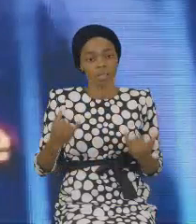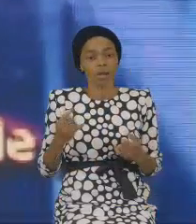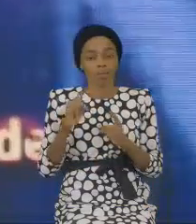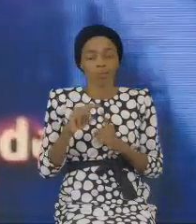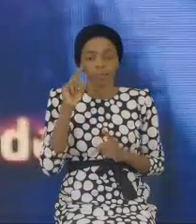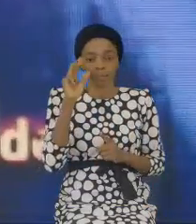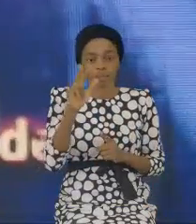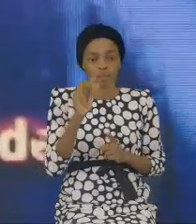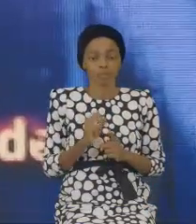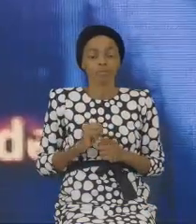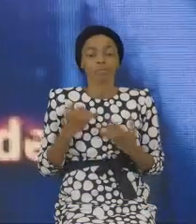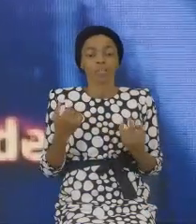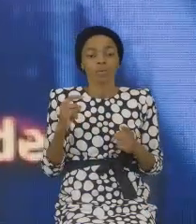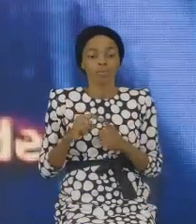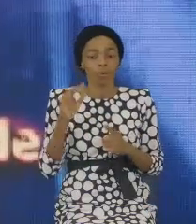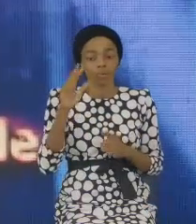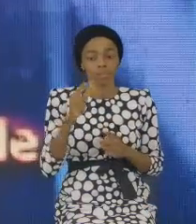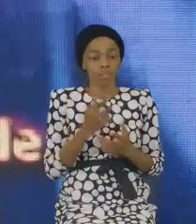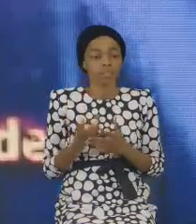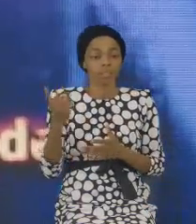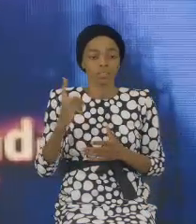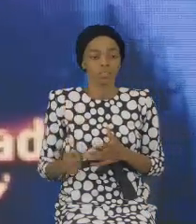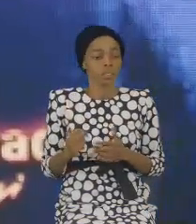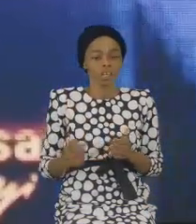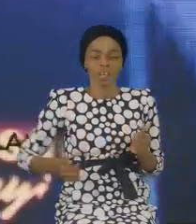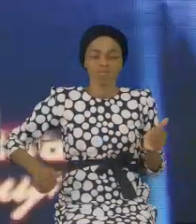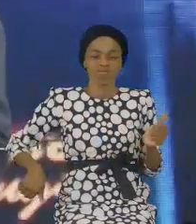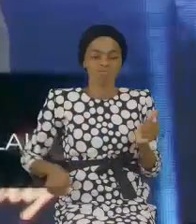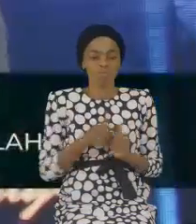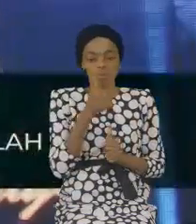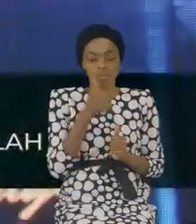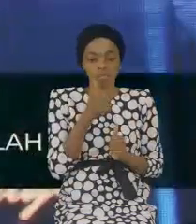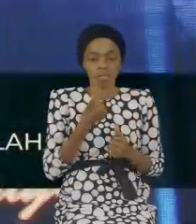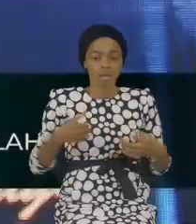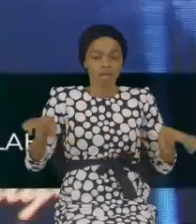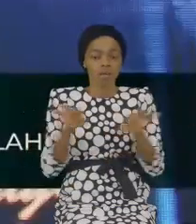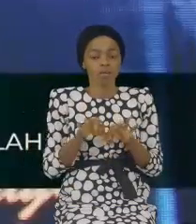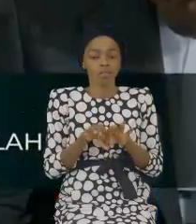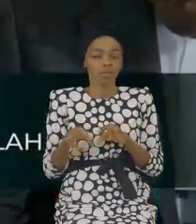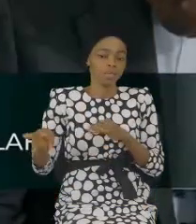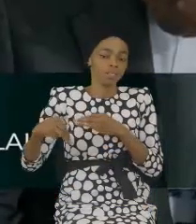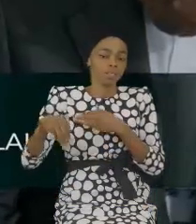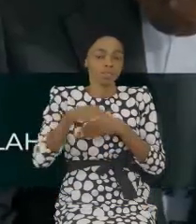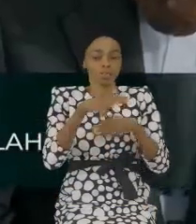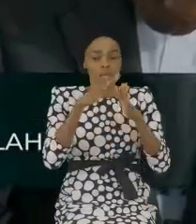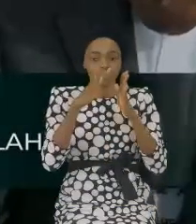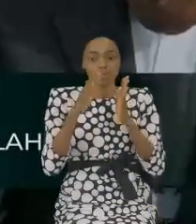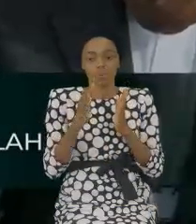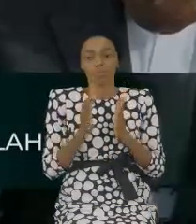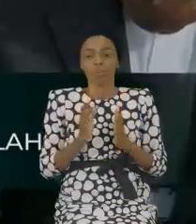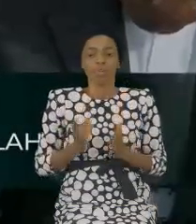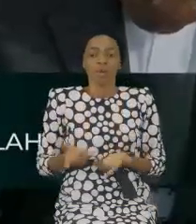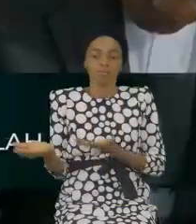In point number three, we're looking at the ultimate mastery. The ultimate mastery, bring